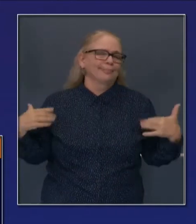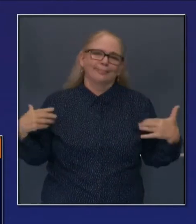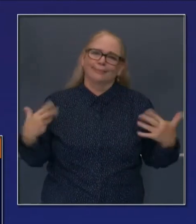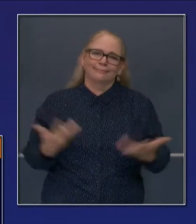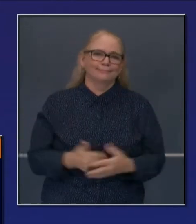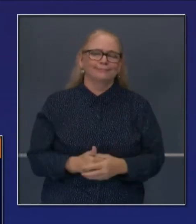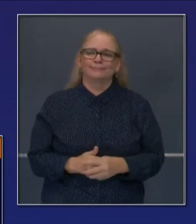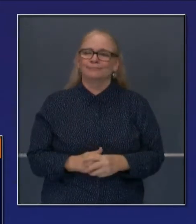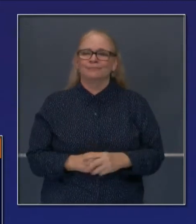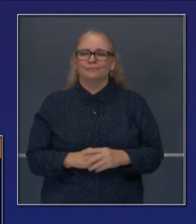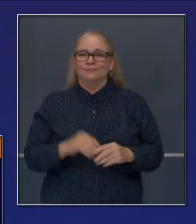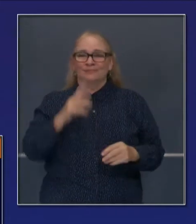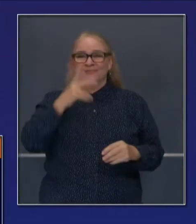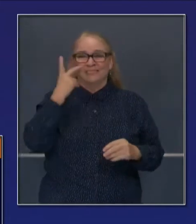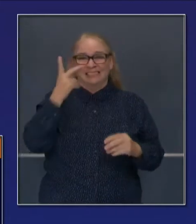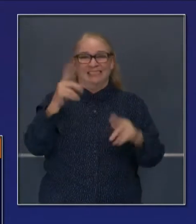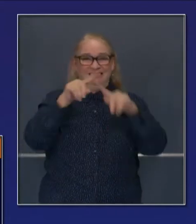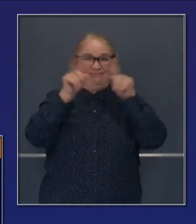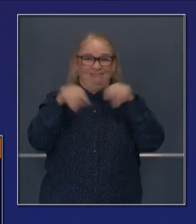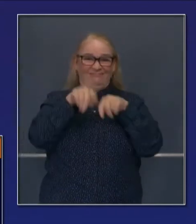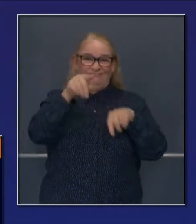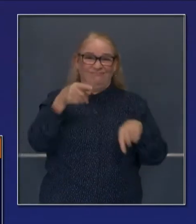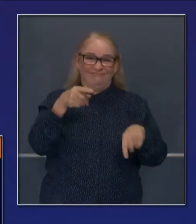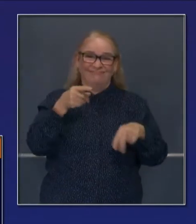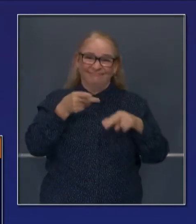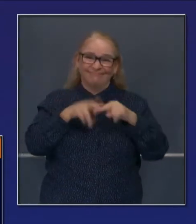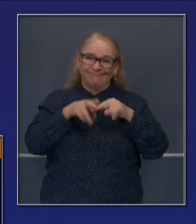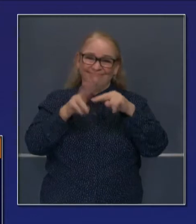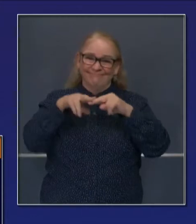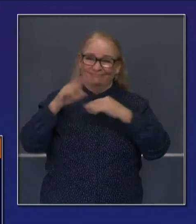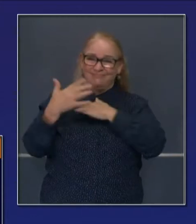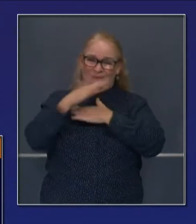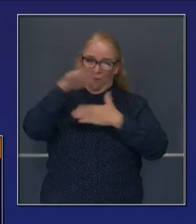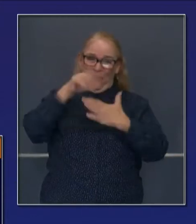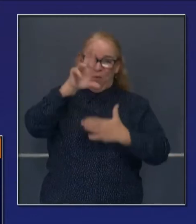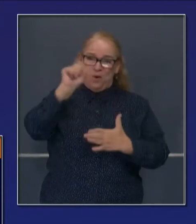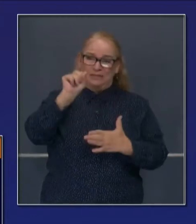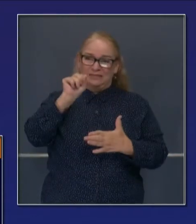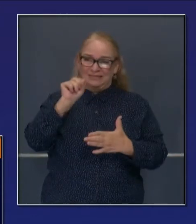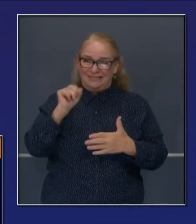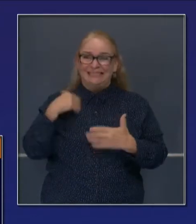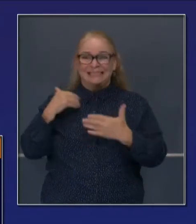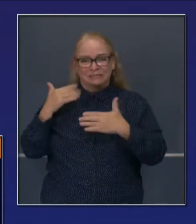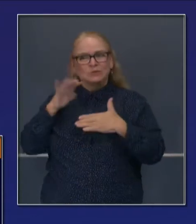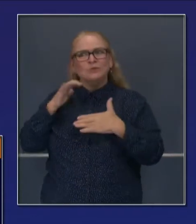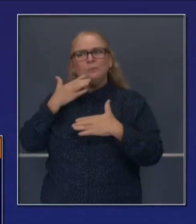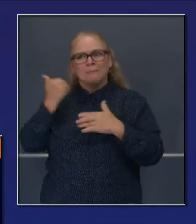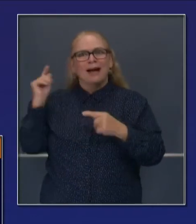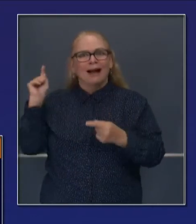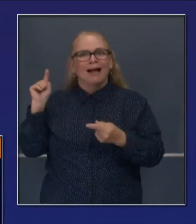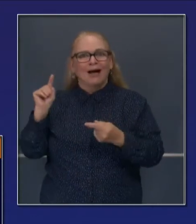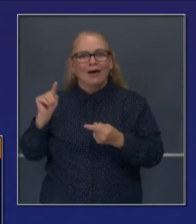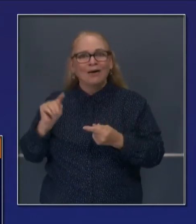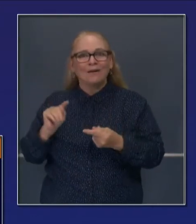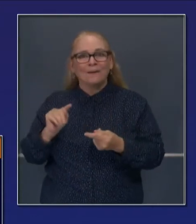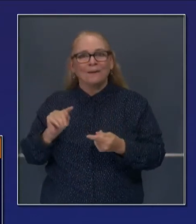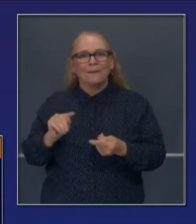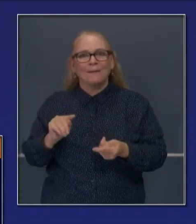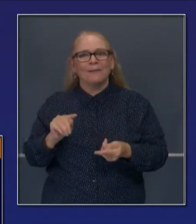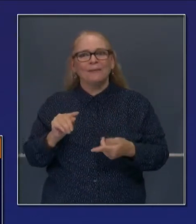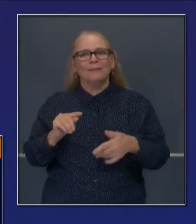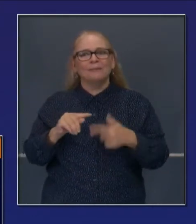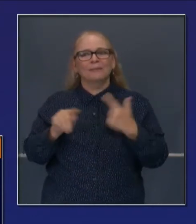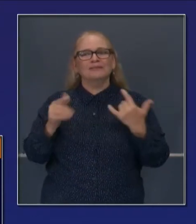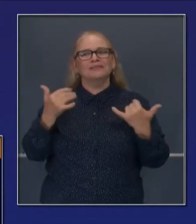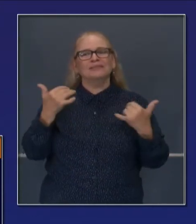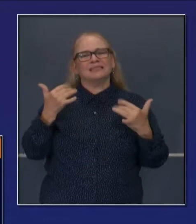you can see, we have made progress here in the state of California with stable case rates. I'll highlight those in just a moment,